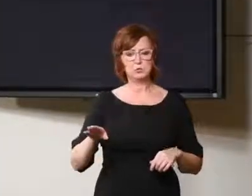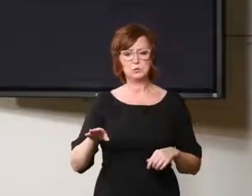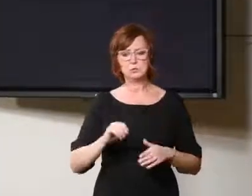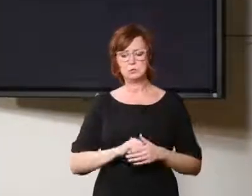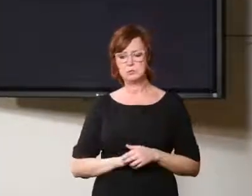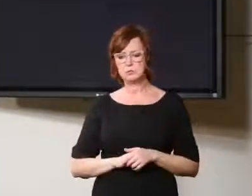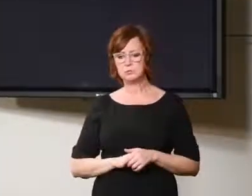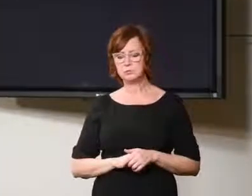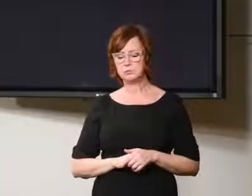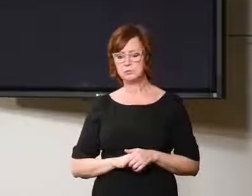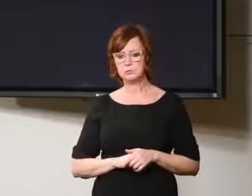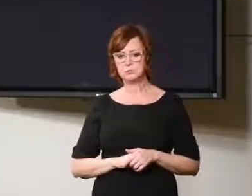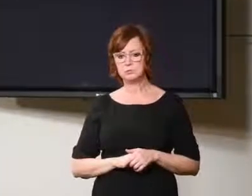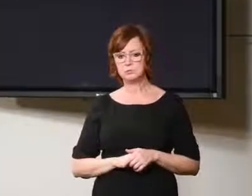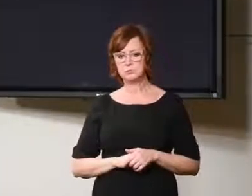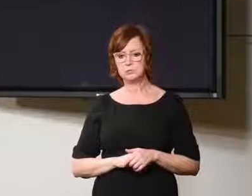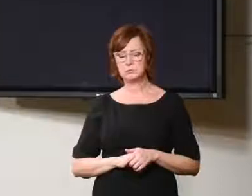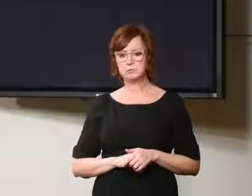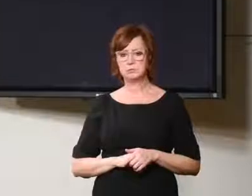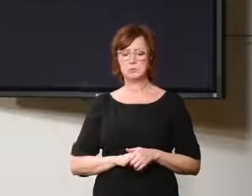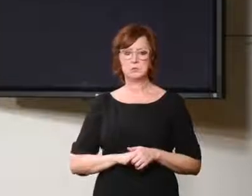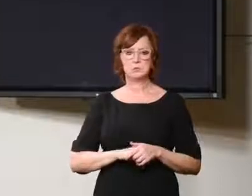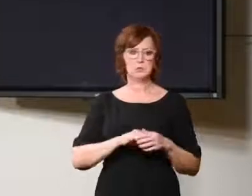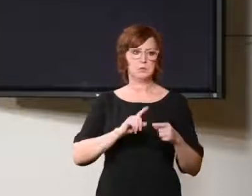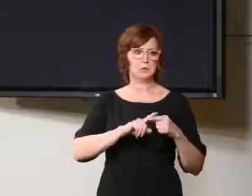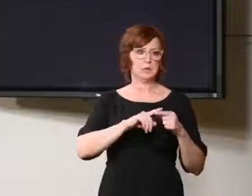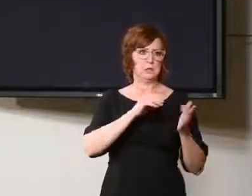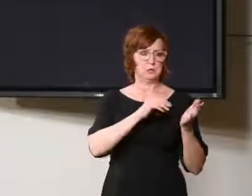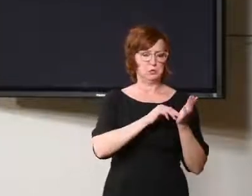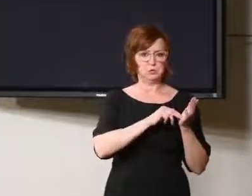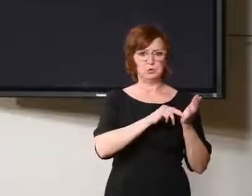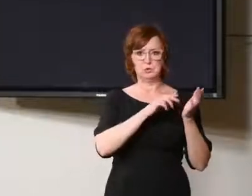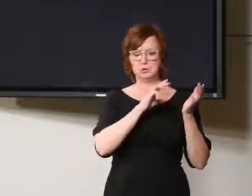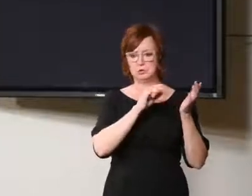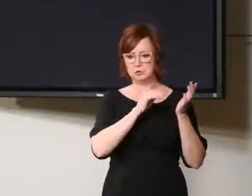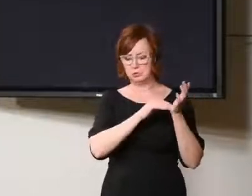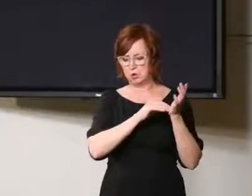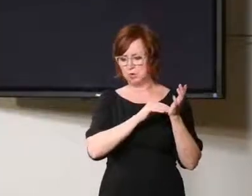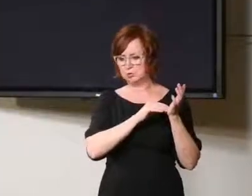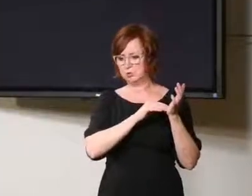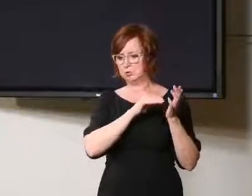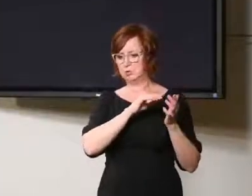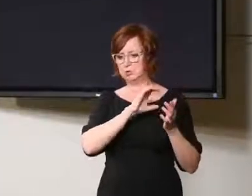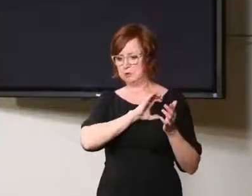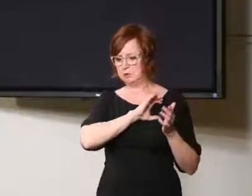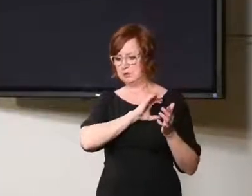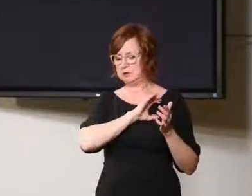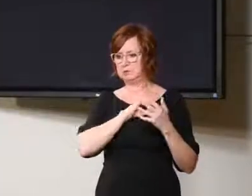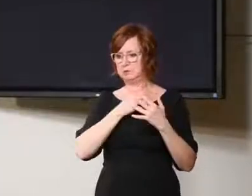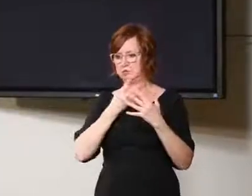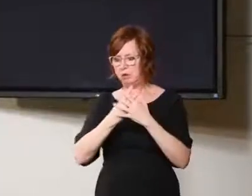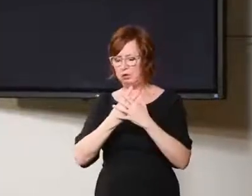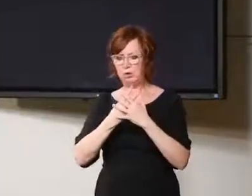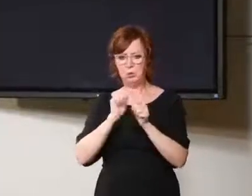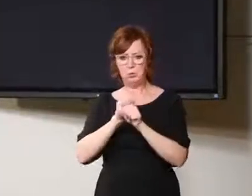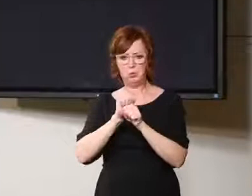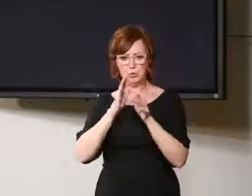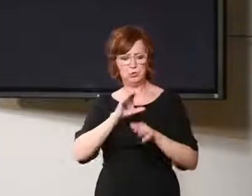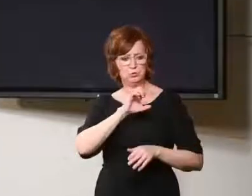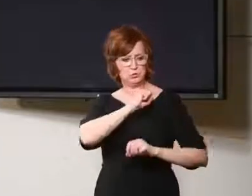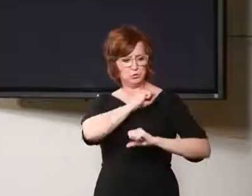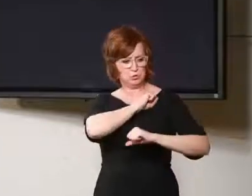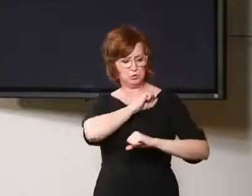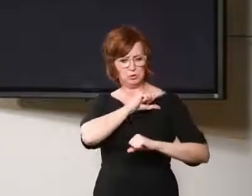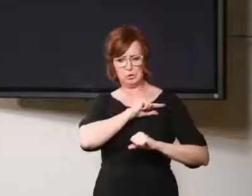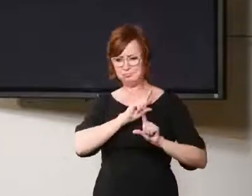as well as people in law enforcement, corrections facilities, the workers that are operating our corrections facilities,